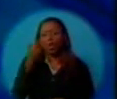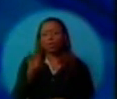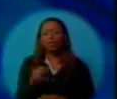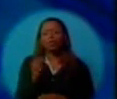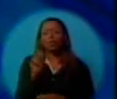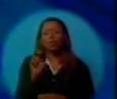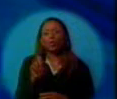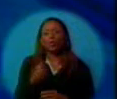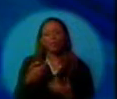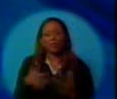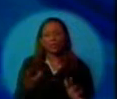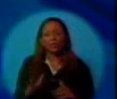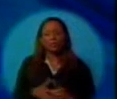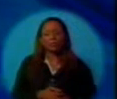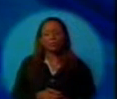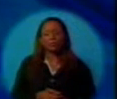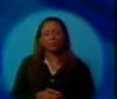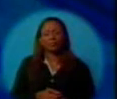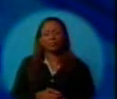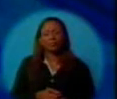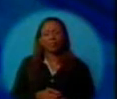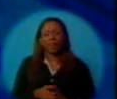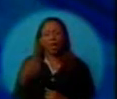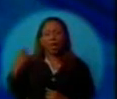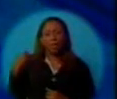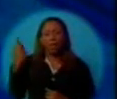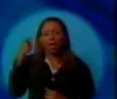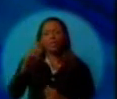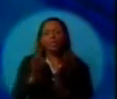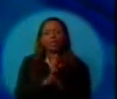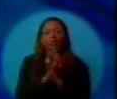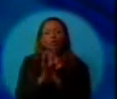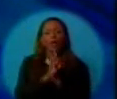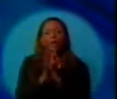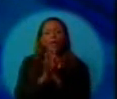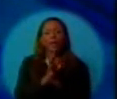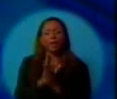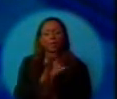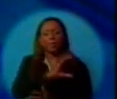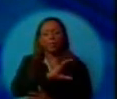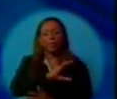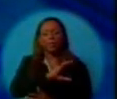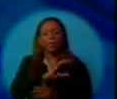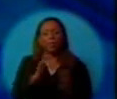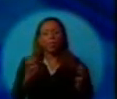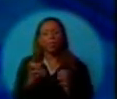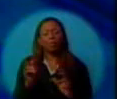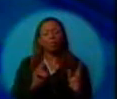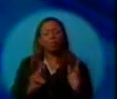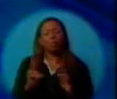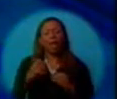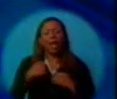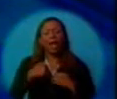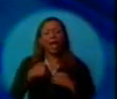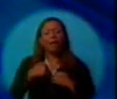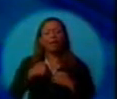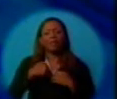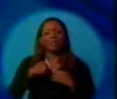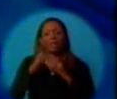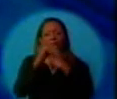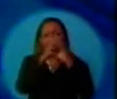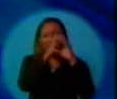has expired. The head of the traffic division of the Royal Barbados Police Force is urging local authorities to consider installing cameras at